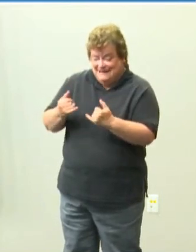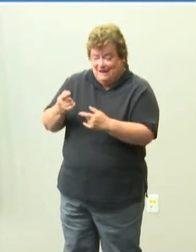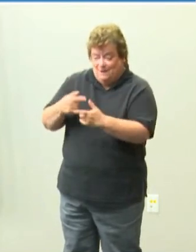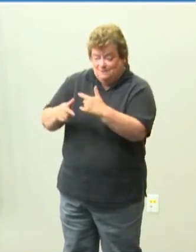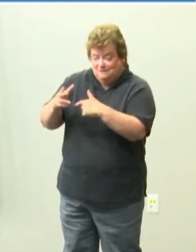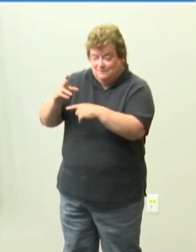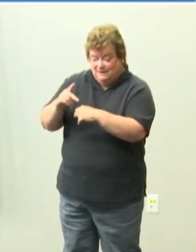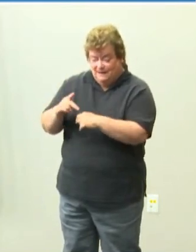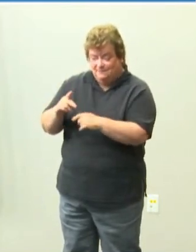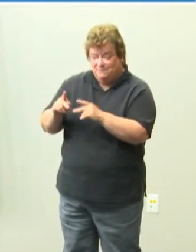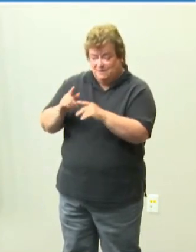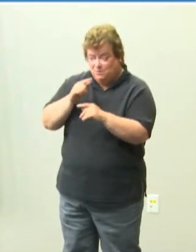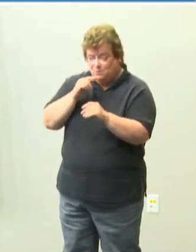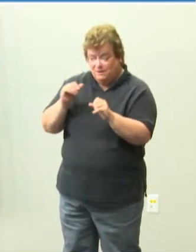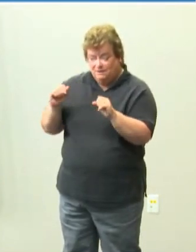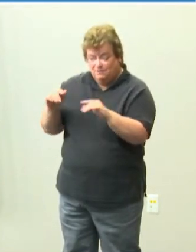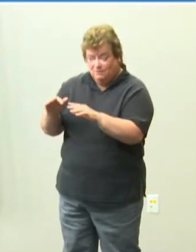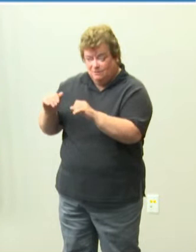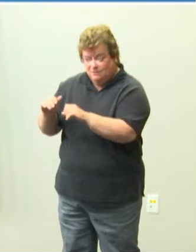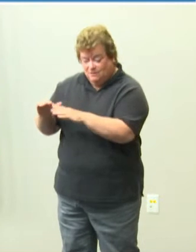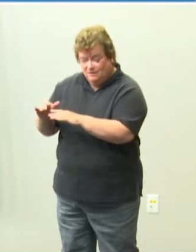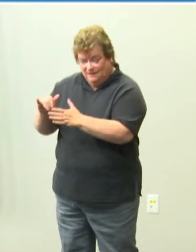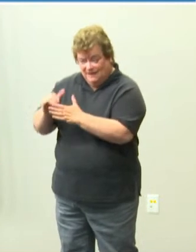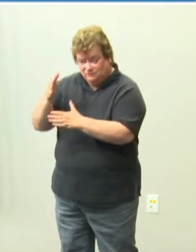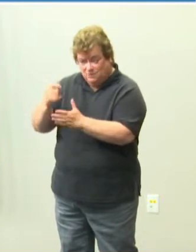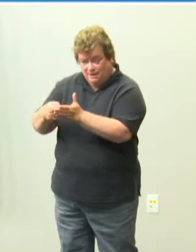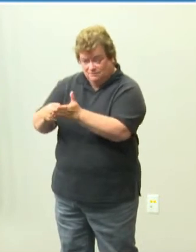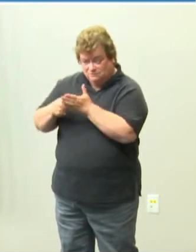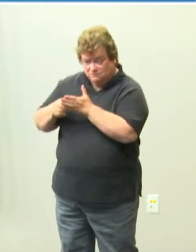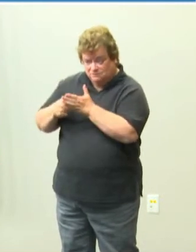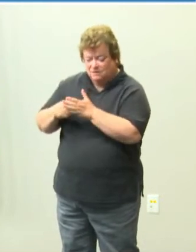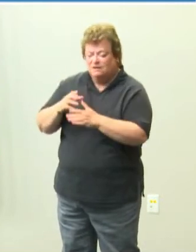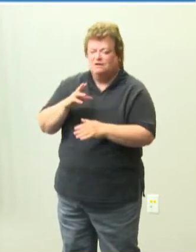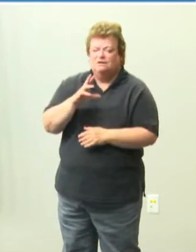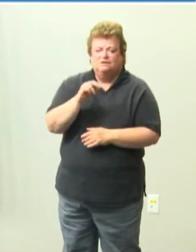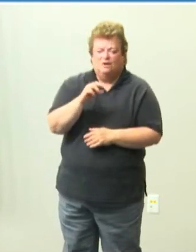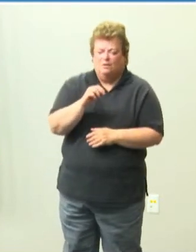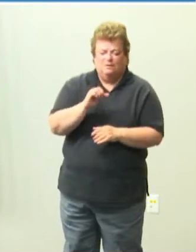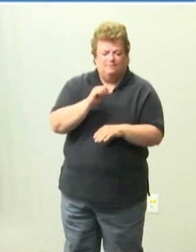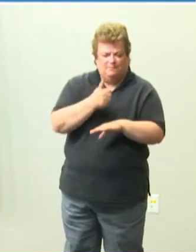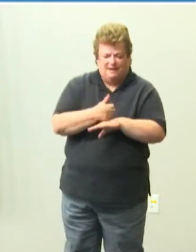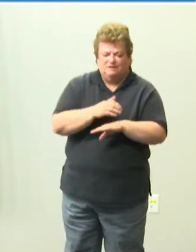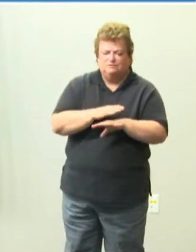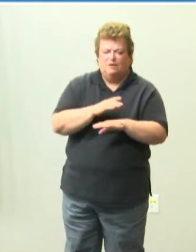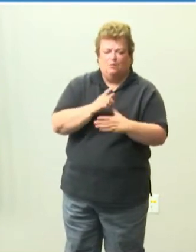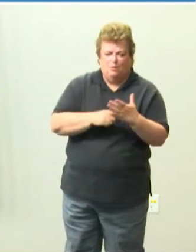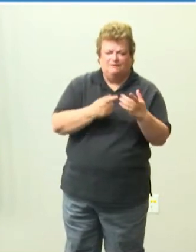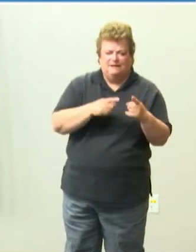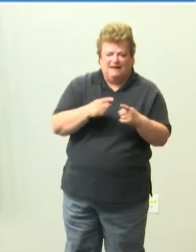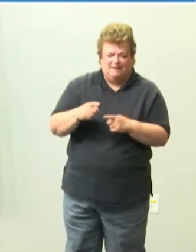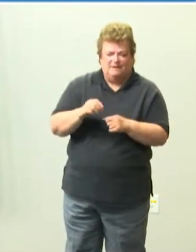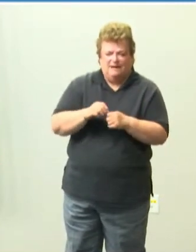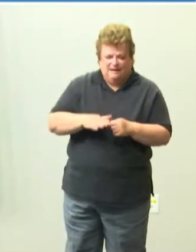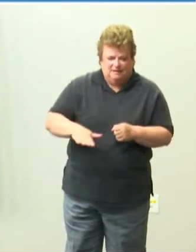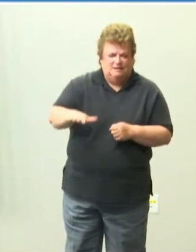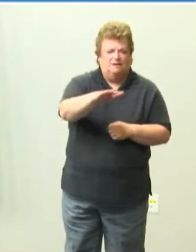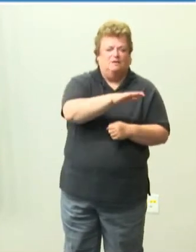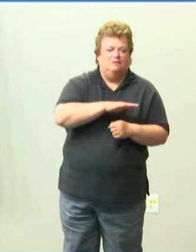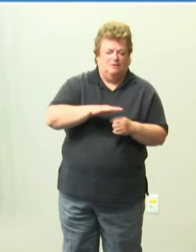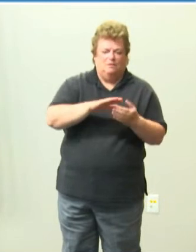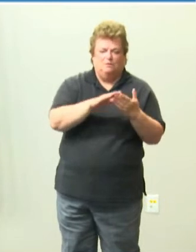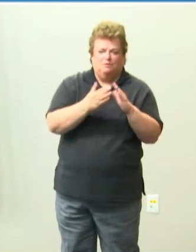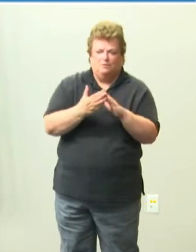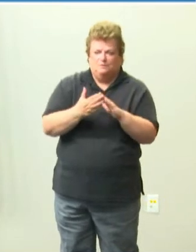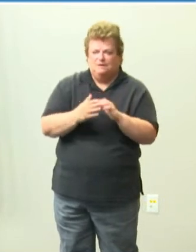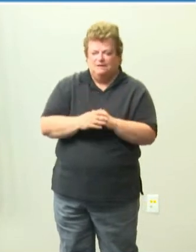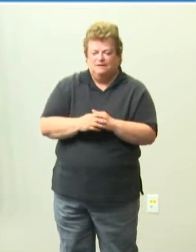gathering? No, I think we were trying to make it clear it's really based on what's happening in our community.